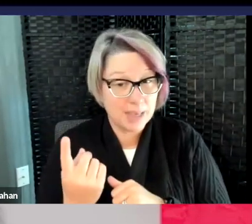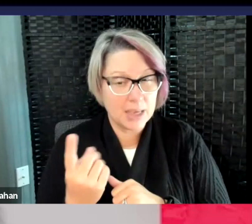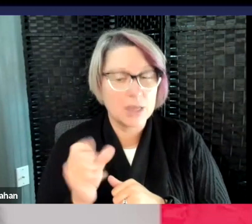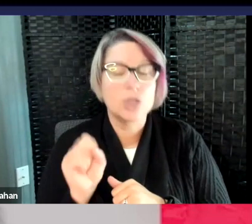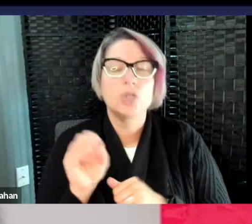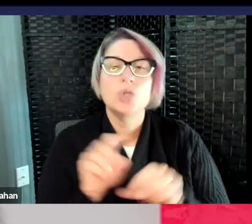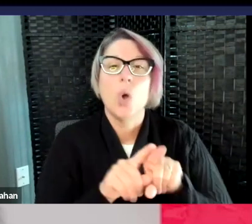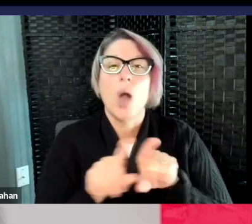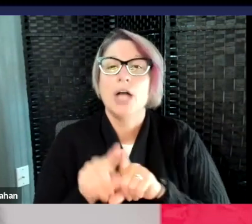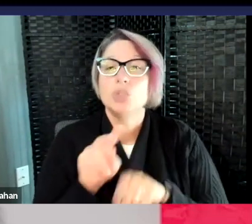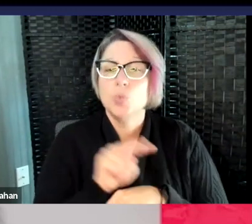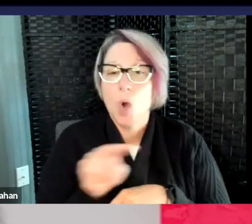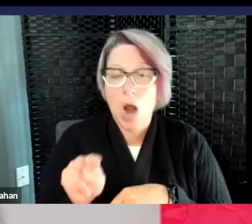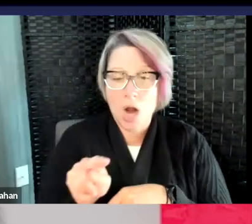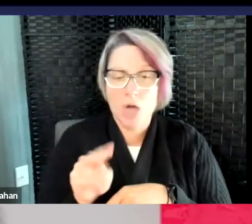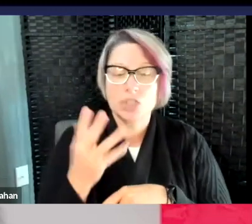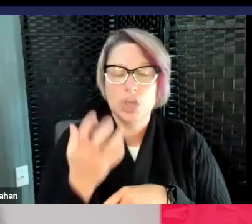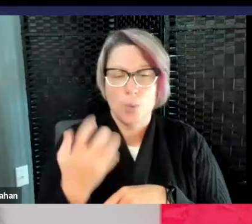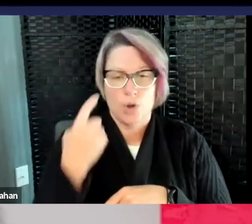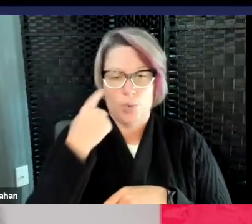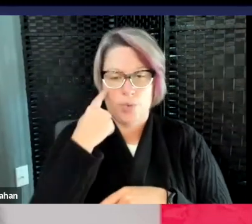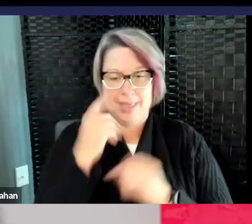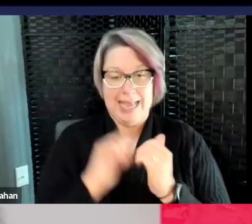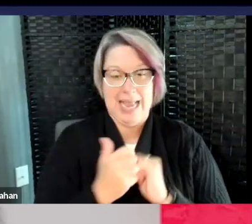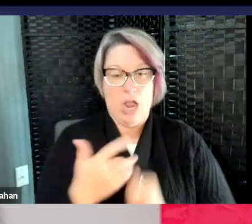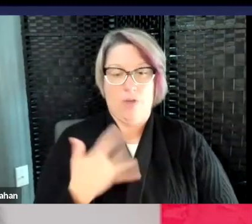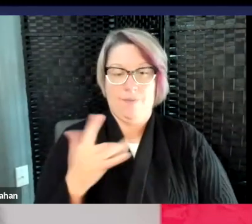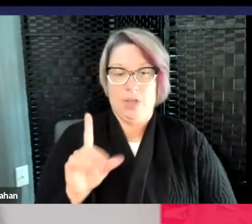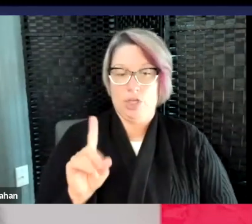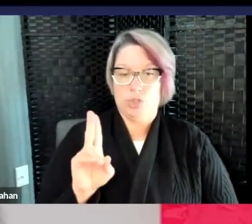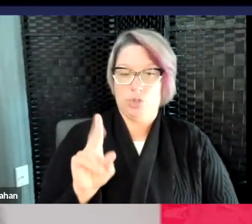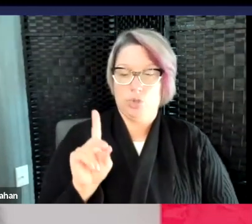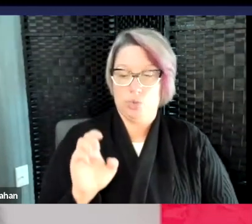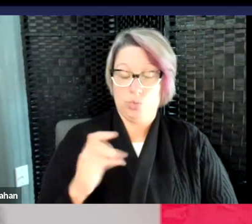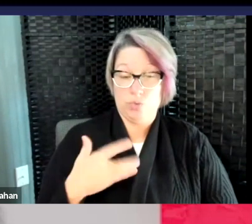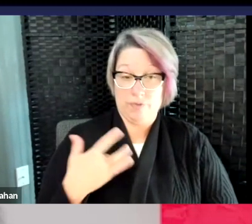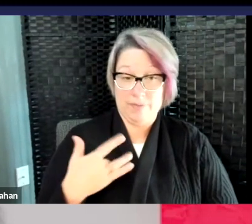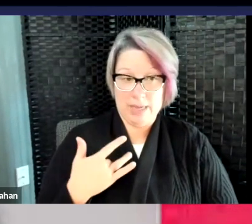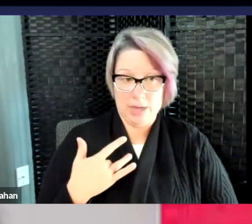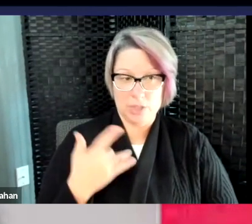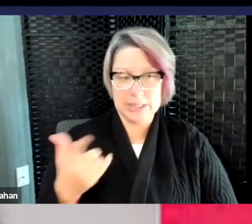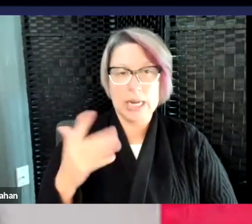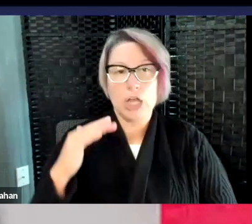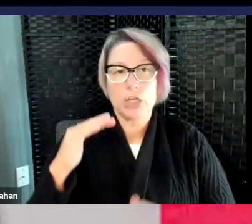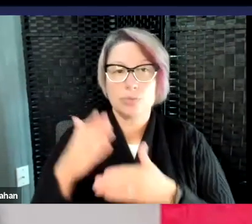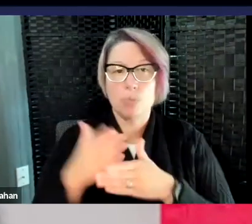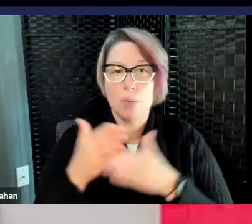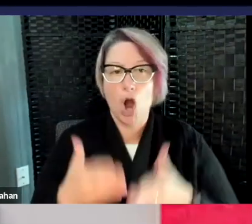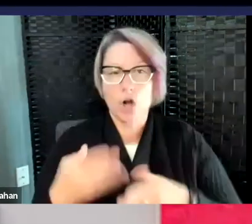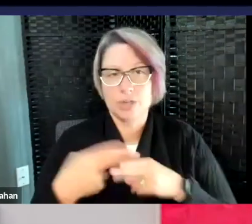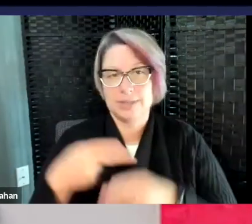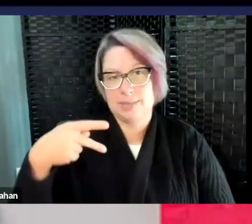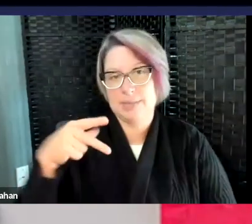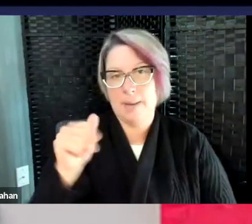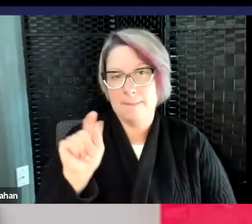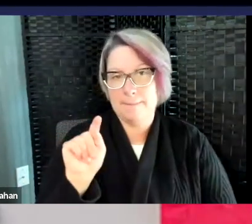I want you to think about how you think Dude feels, and then his partner's name is Patty, and I want you to think about how Patty